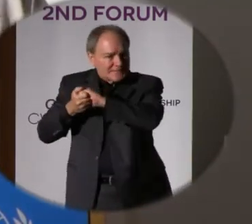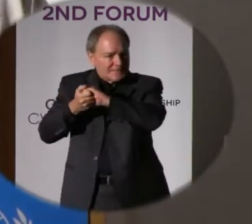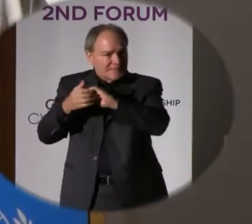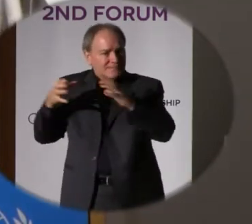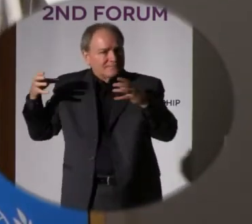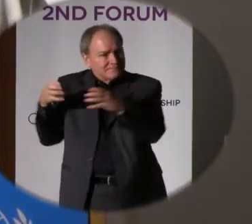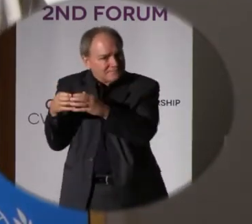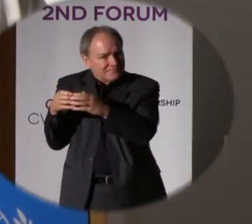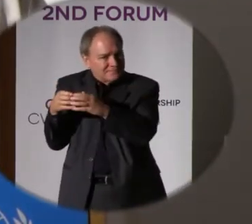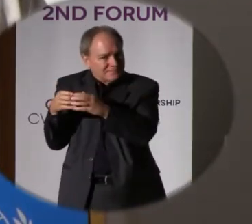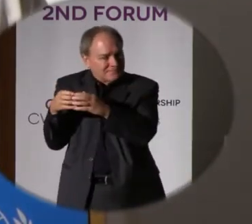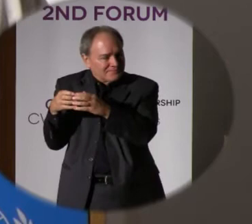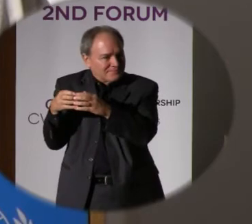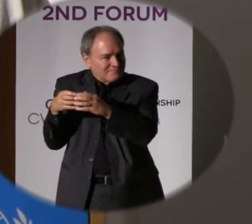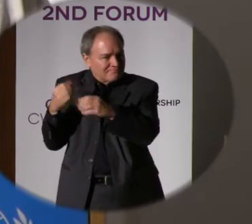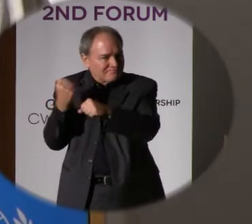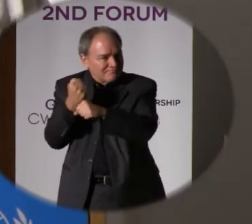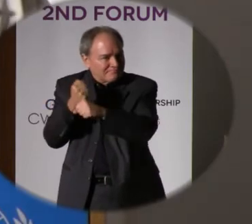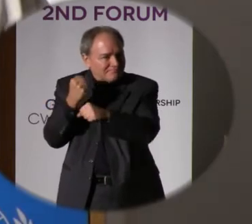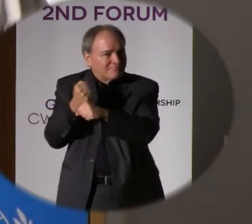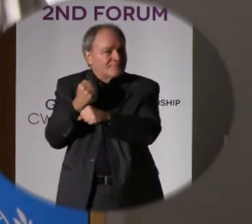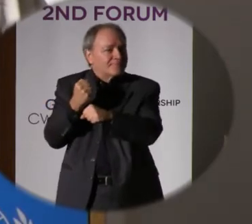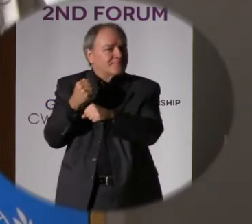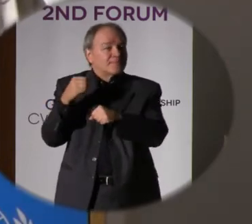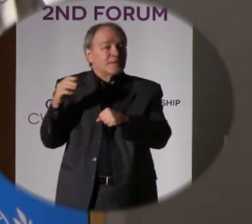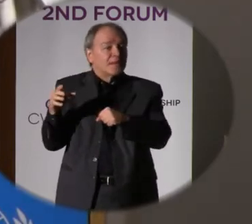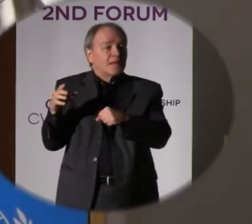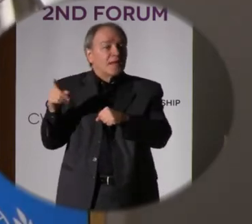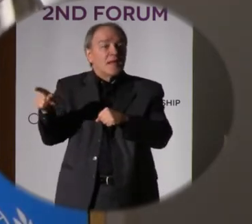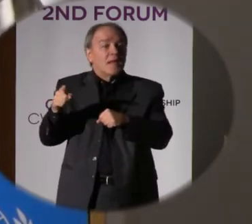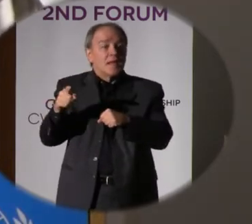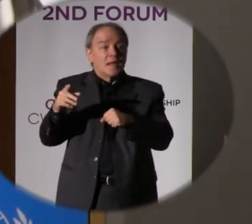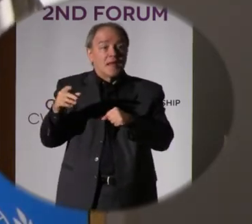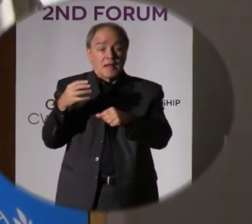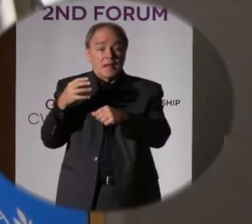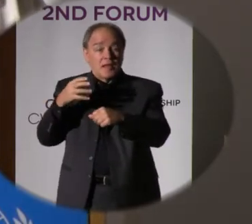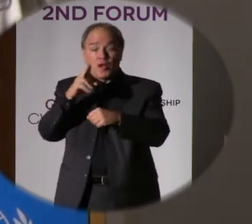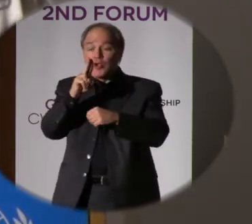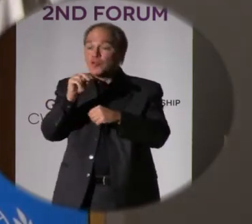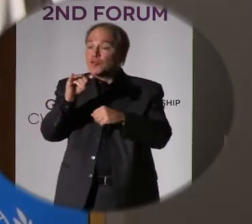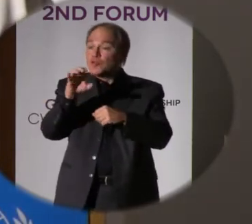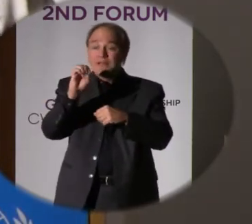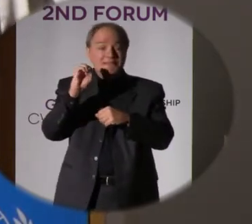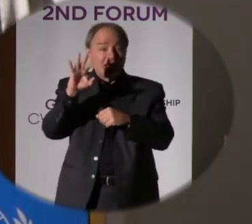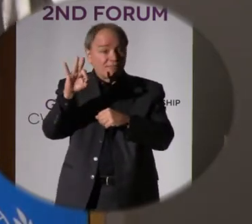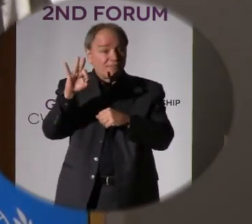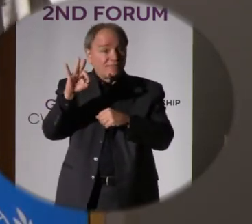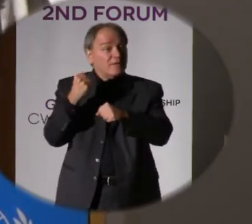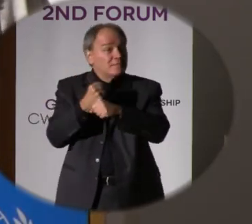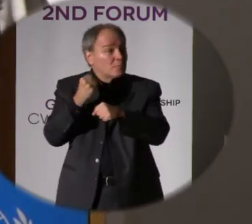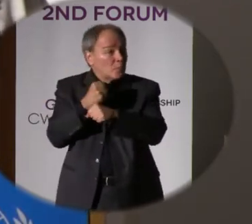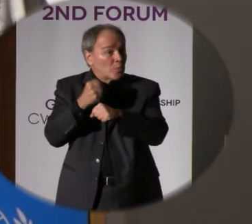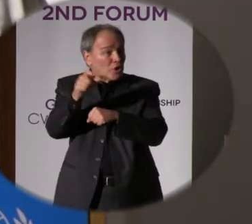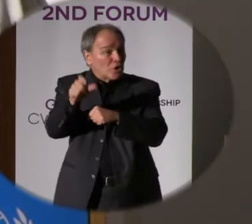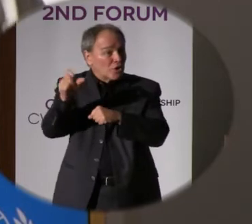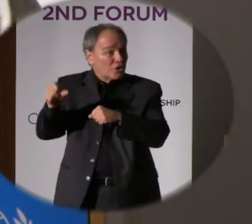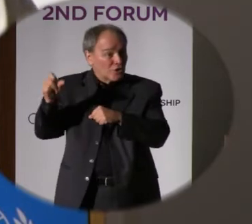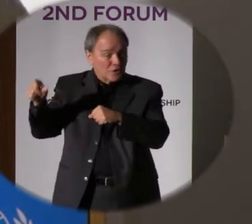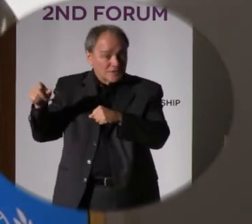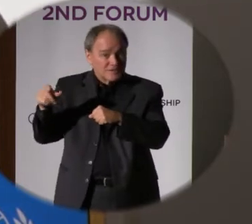is here. They're wearing black t-shirts. Those are the staff members, and blue